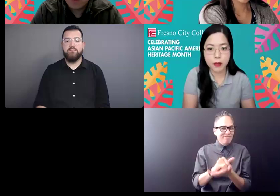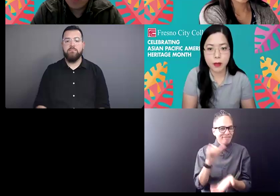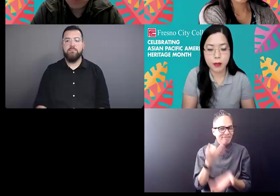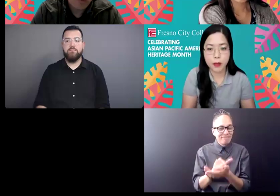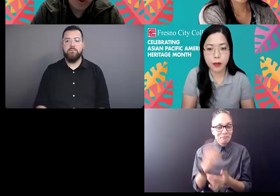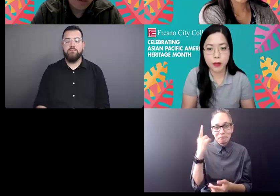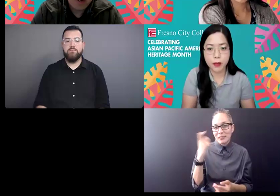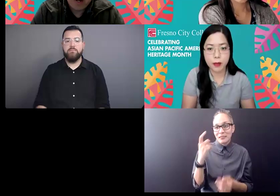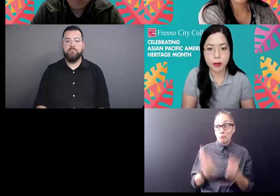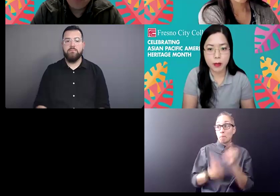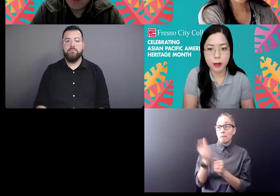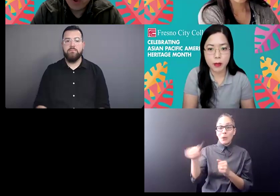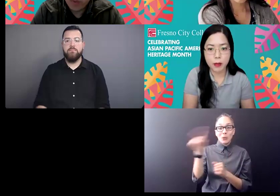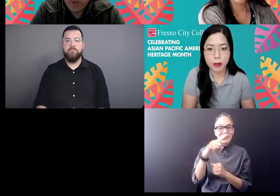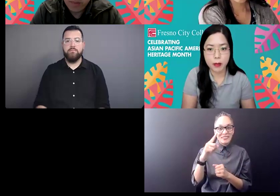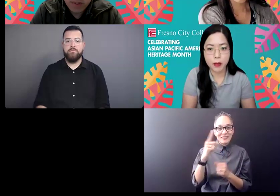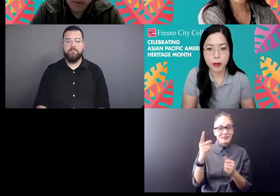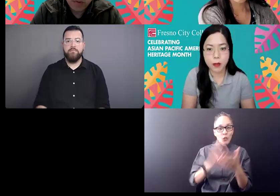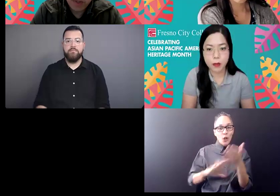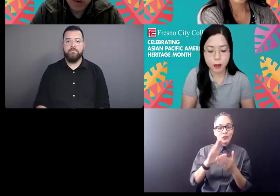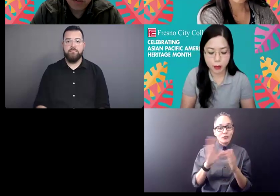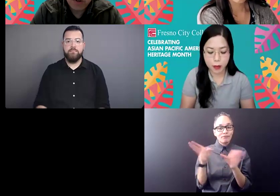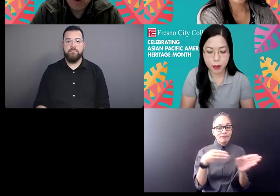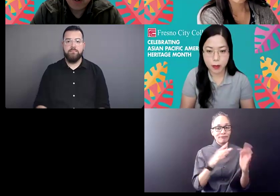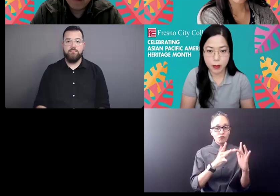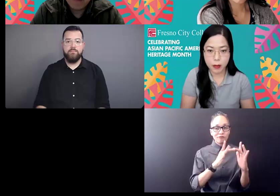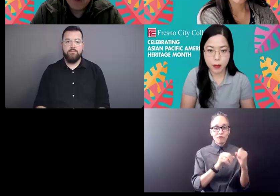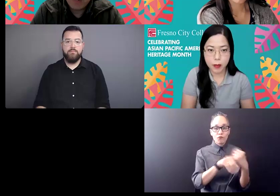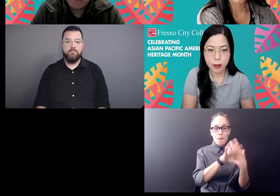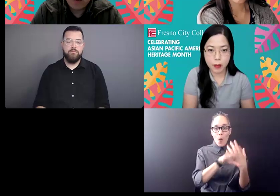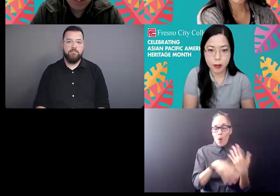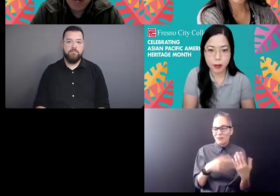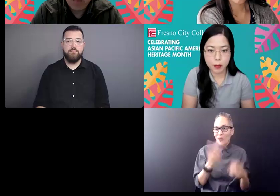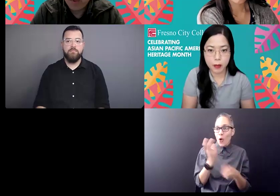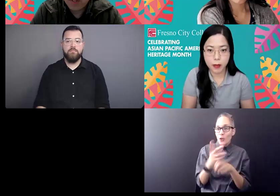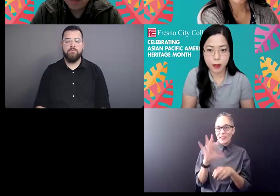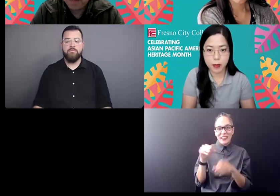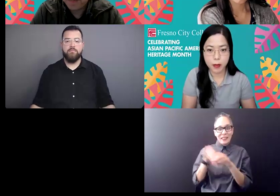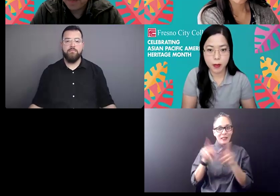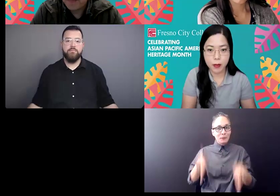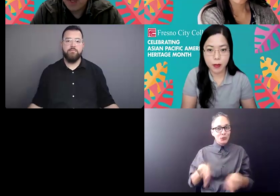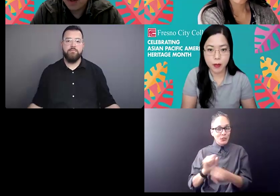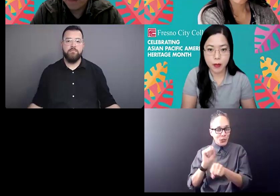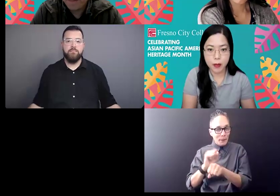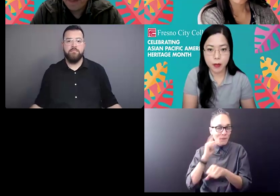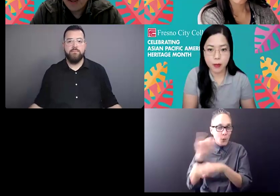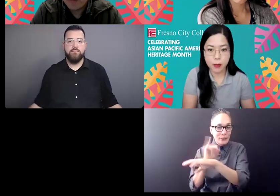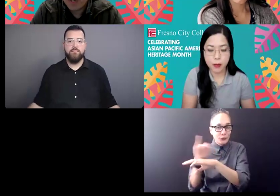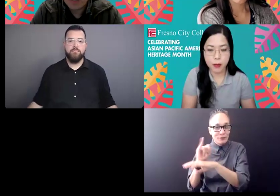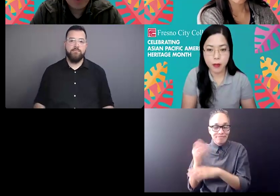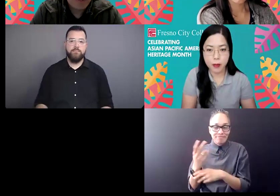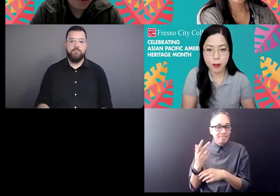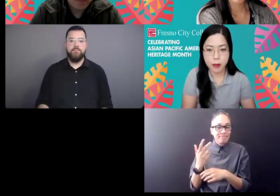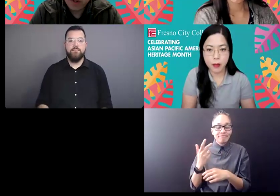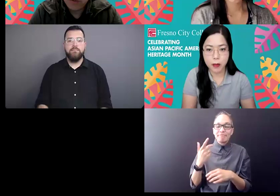because almost everyone and everything went remote. And so it was really hard to try to find anything that was done in person.